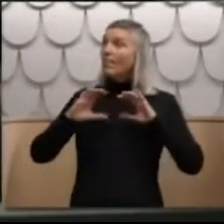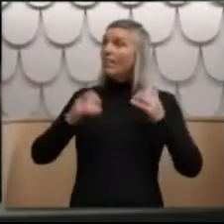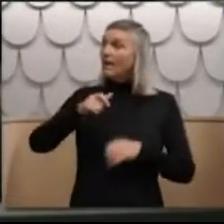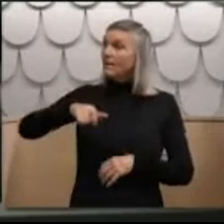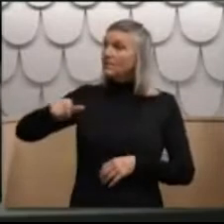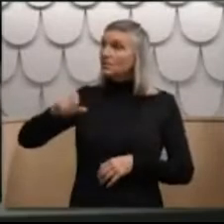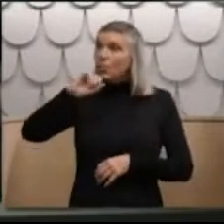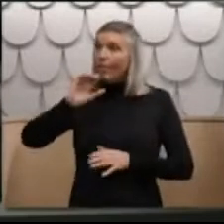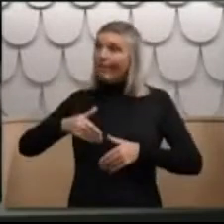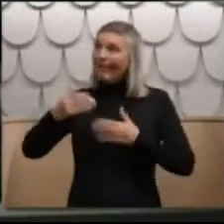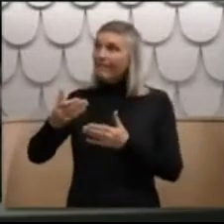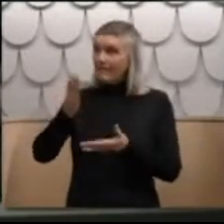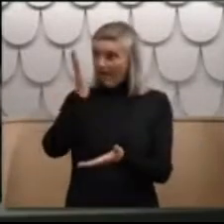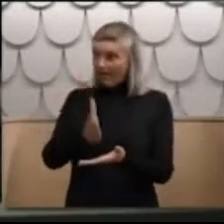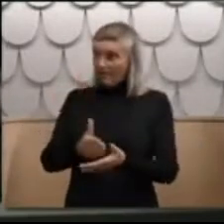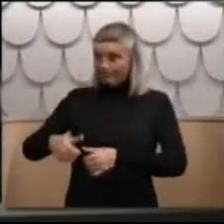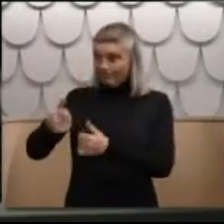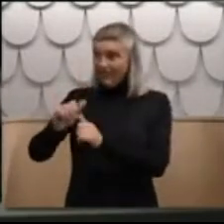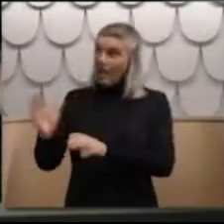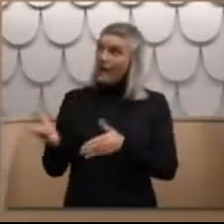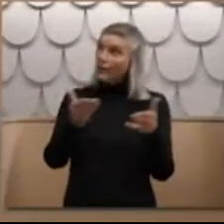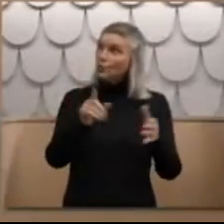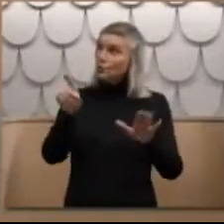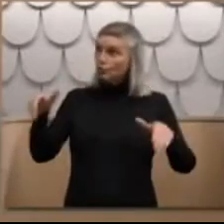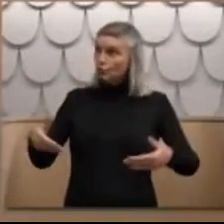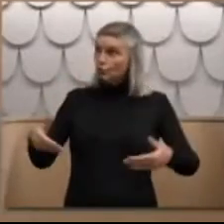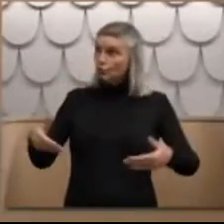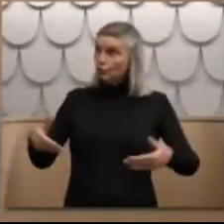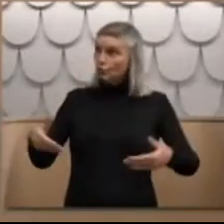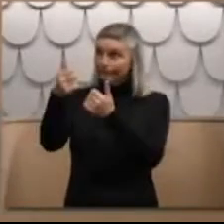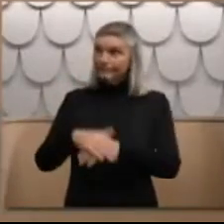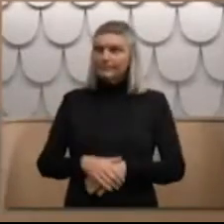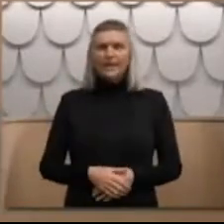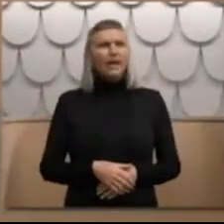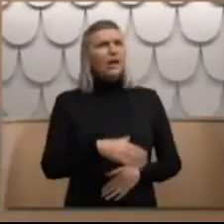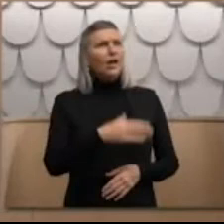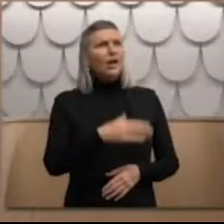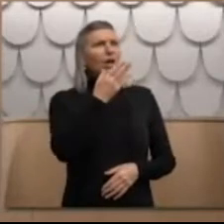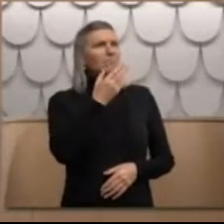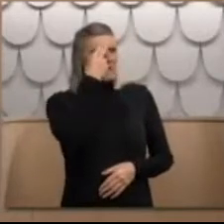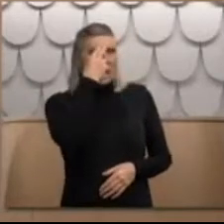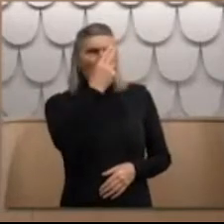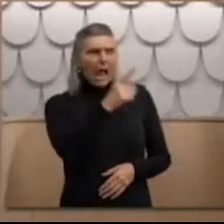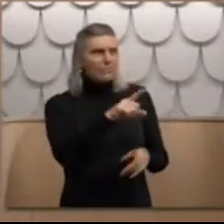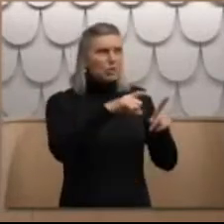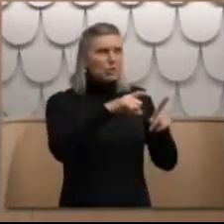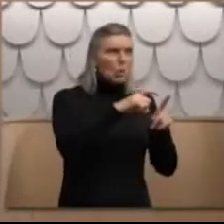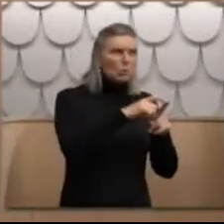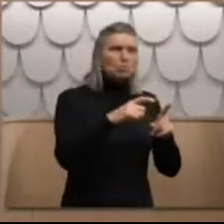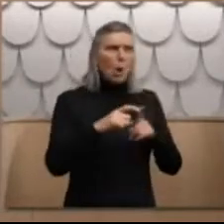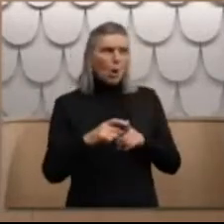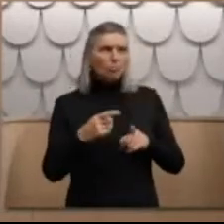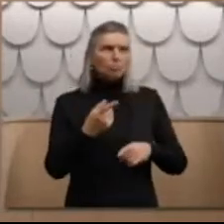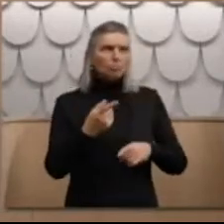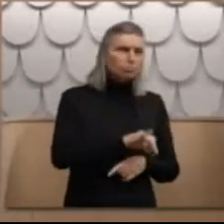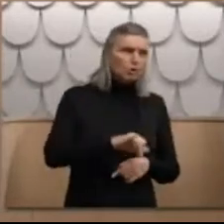you to introduce yourself. Ka pai? Ka pai. How would you like me to call you, Donald? Are you Donald or Don or what's Donald,